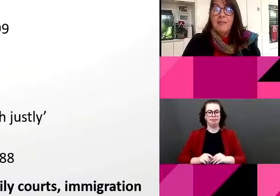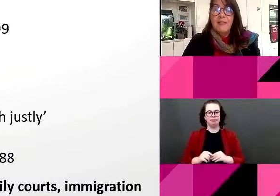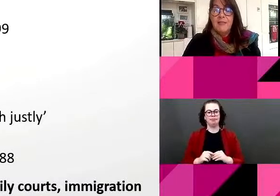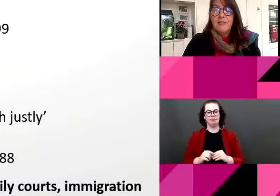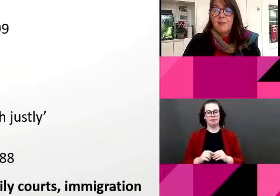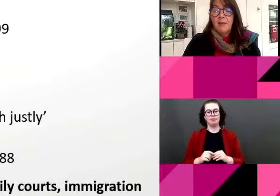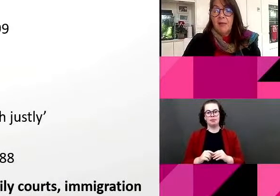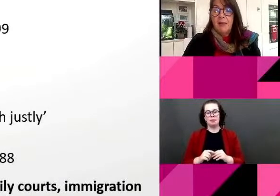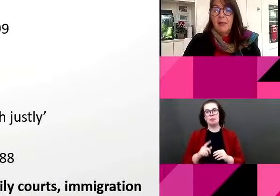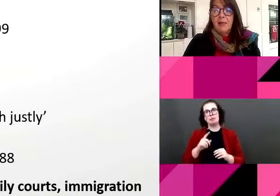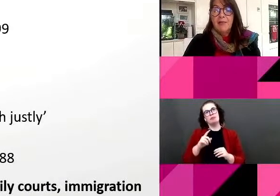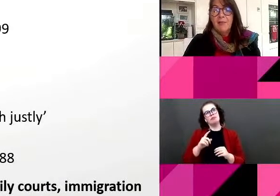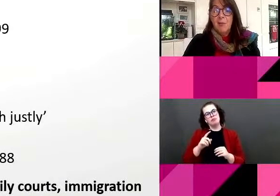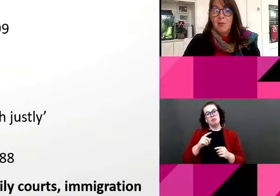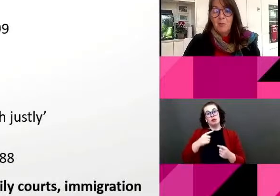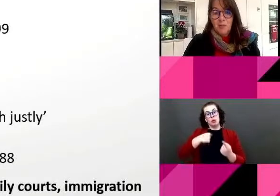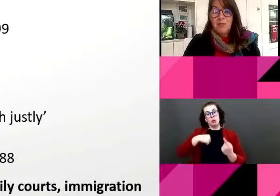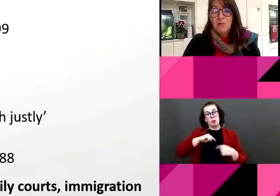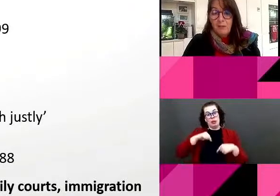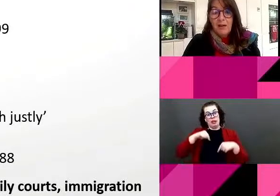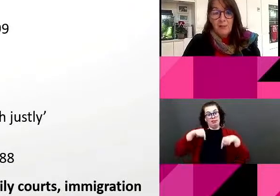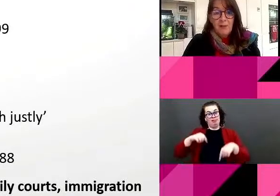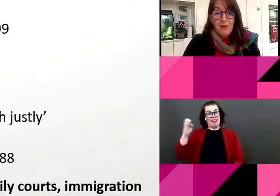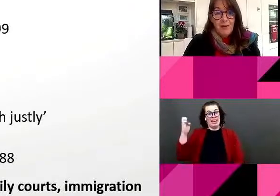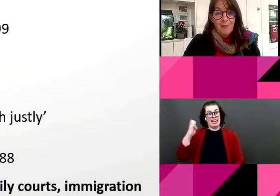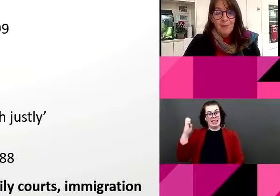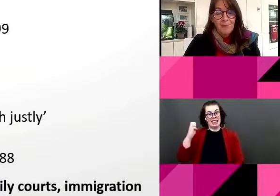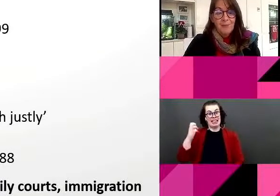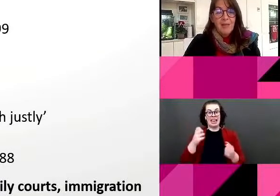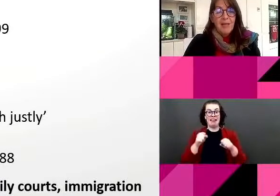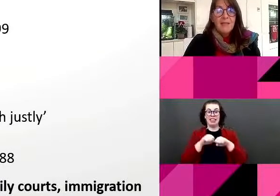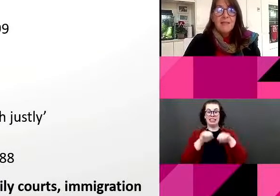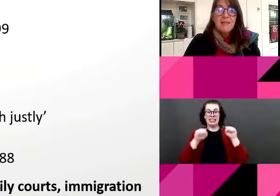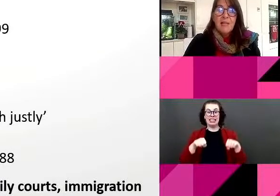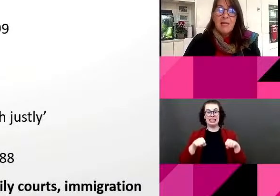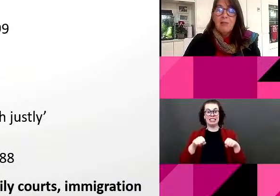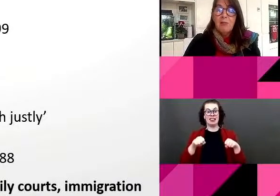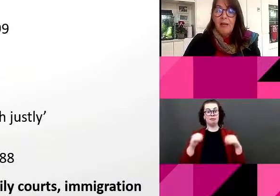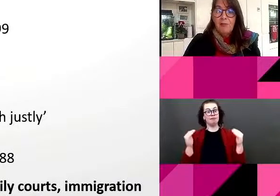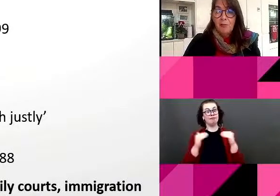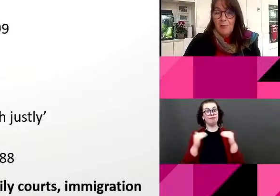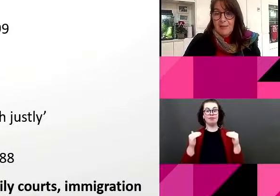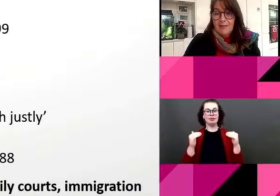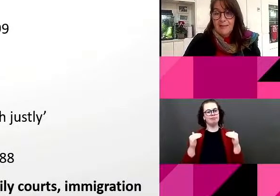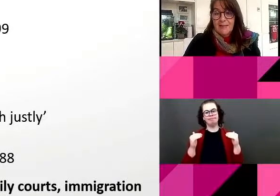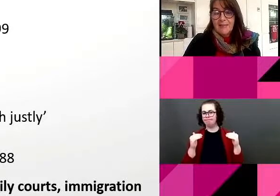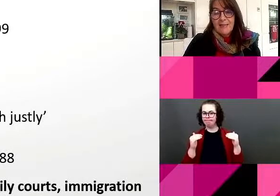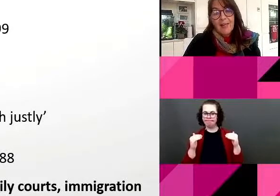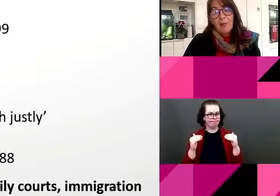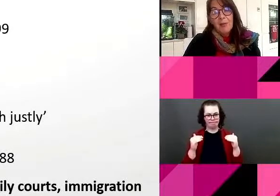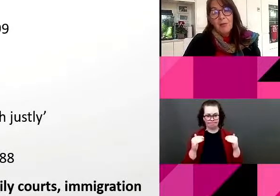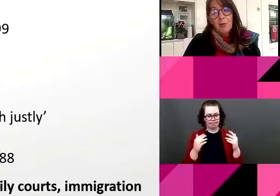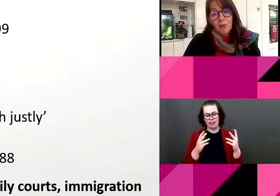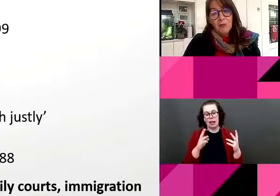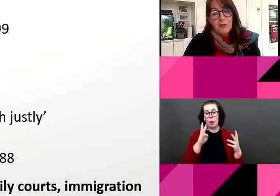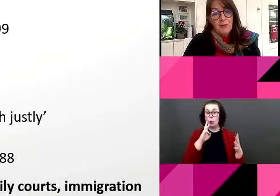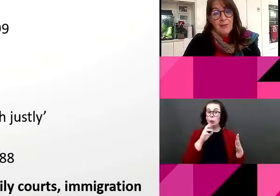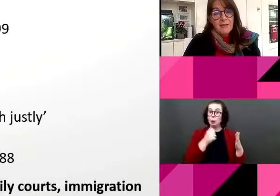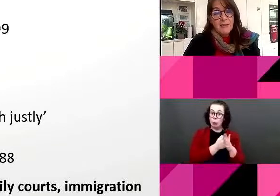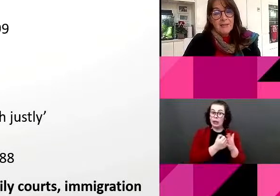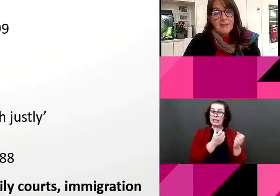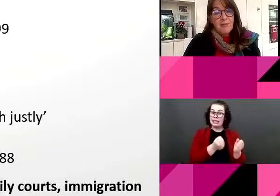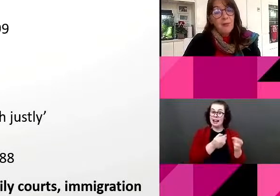we have this system in England at the moment, which is very unfair. There's a statutory right for witnesses, but not